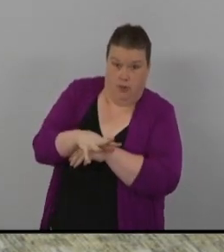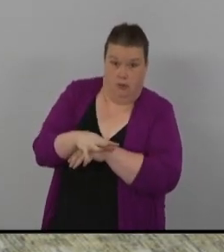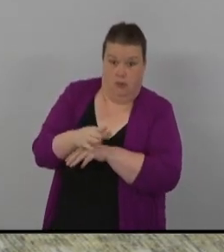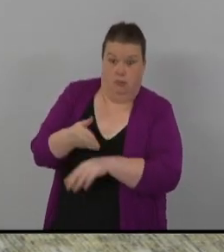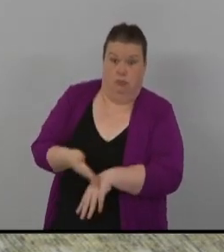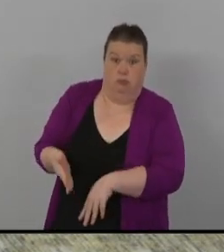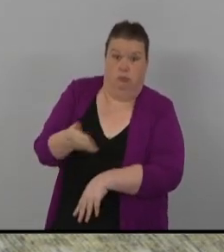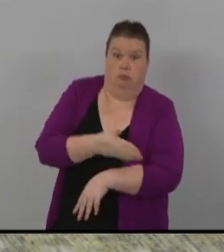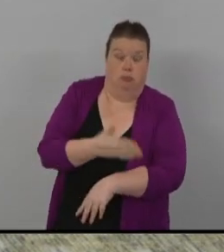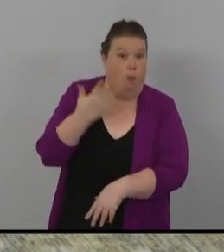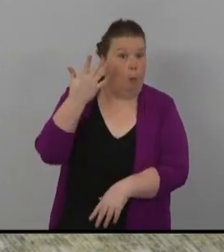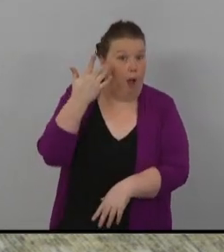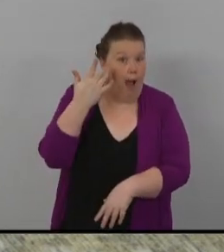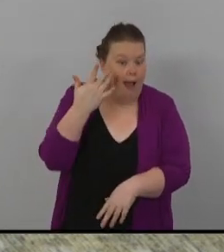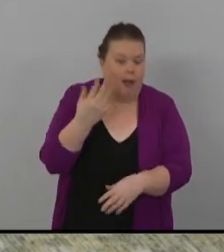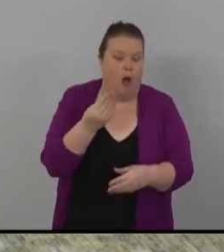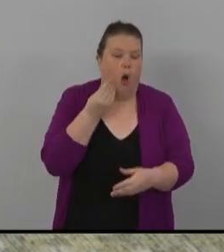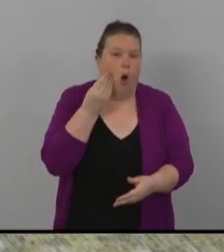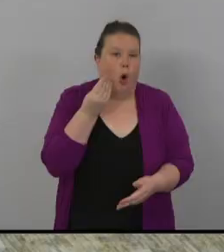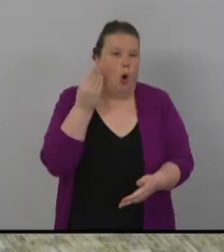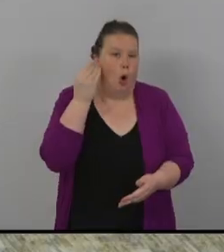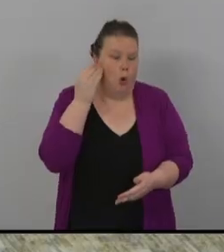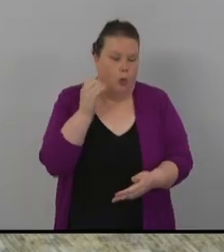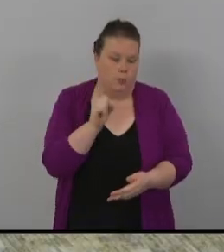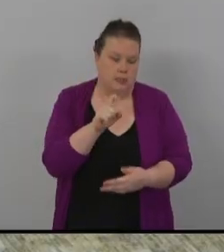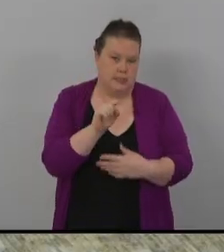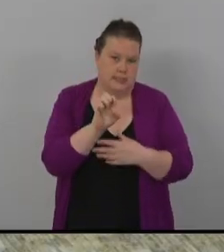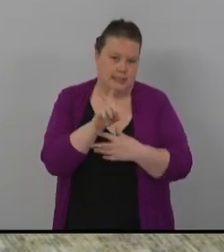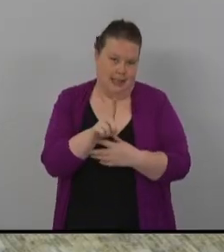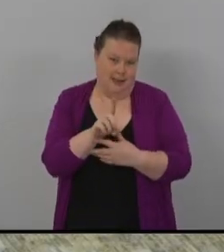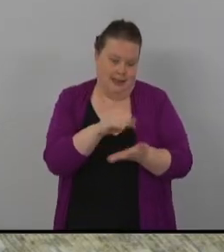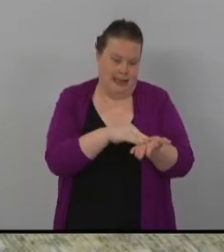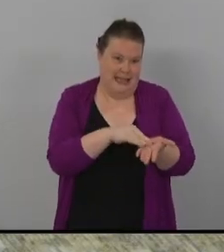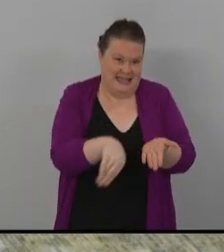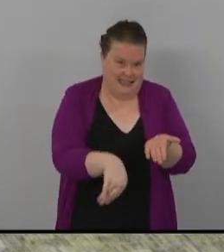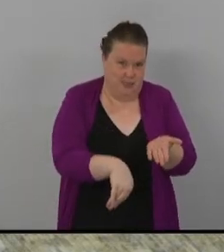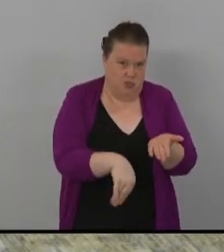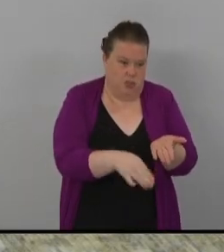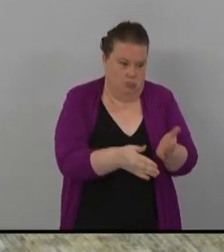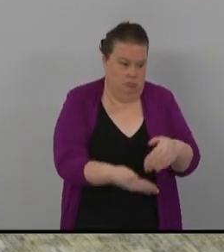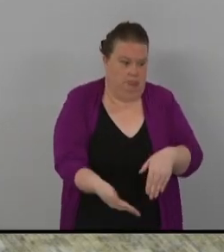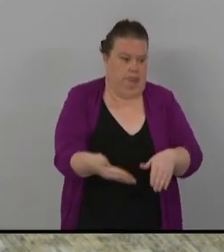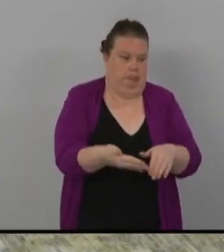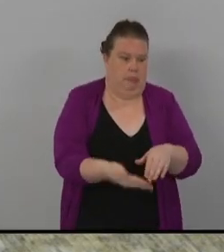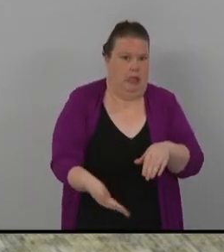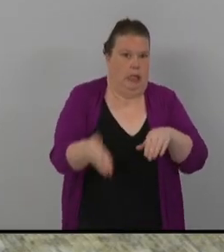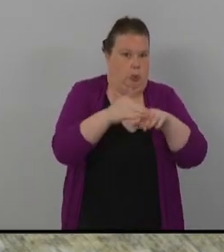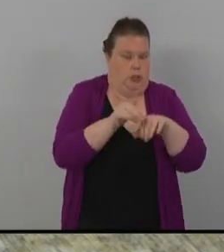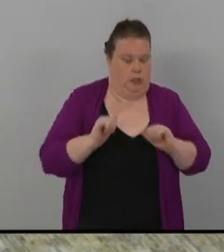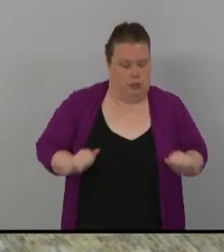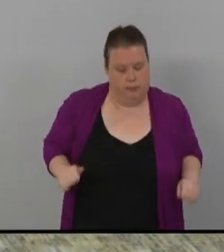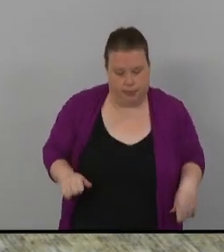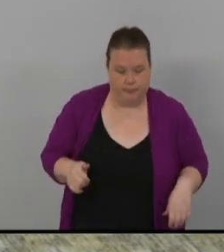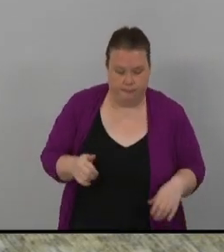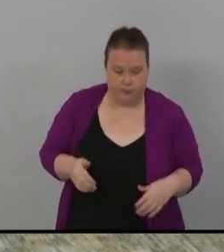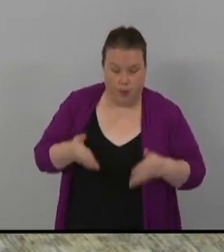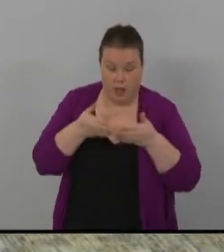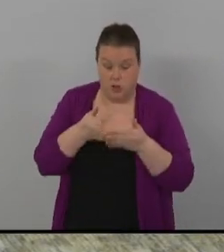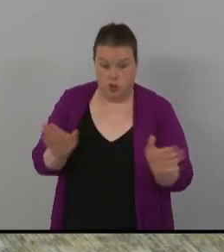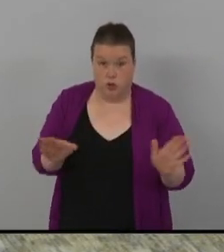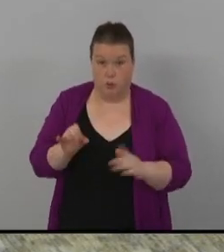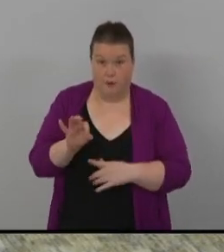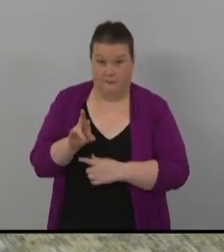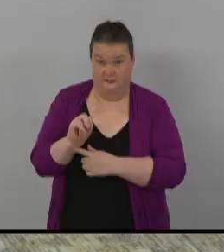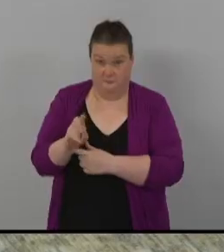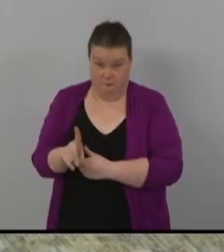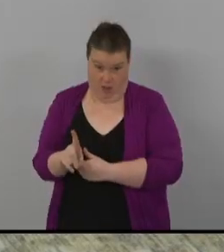in the homestead exemption. So we'll start with looking a little bit at the general fund again. Just a